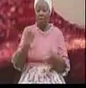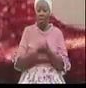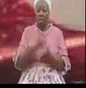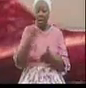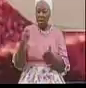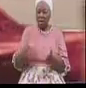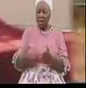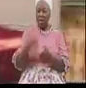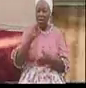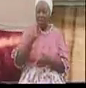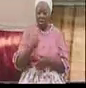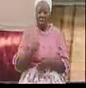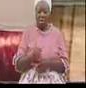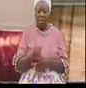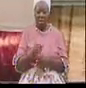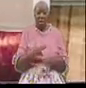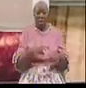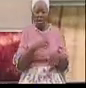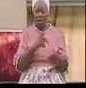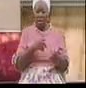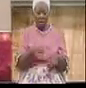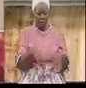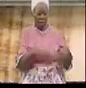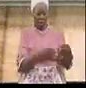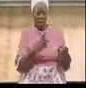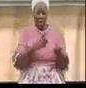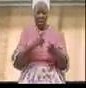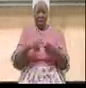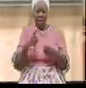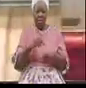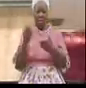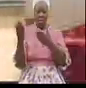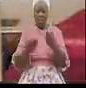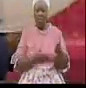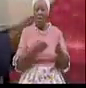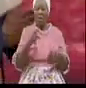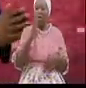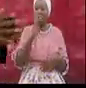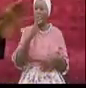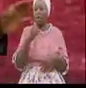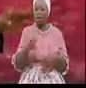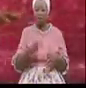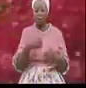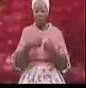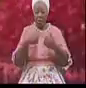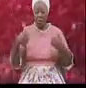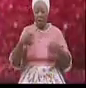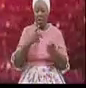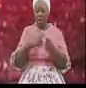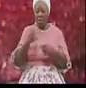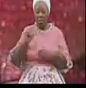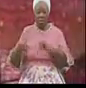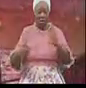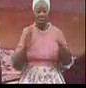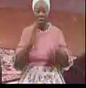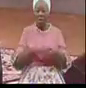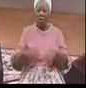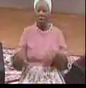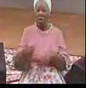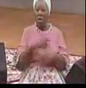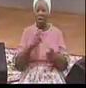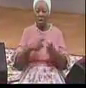you bring the water of separation and you sprinkle on them, and then you become